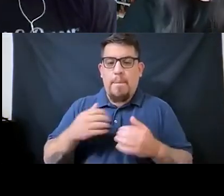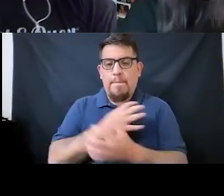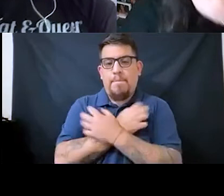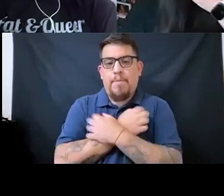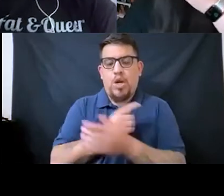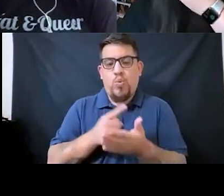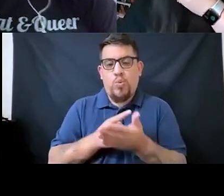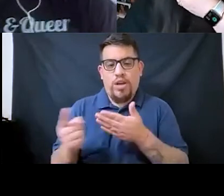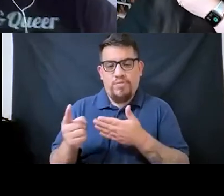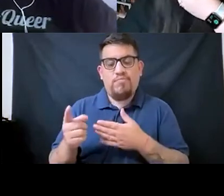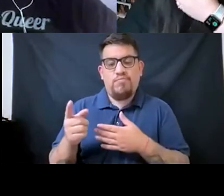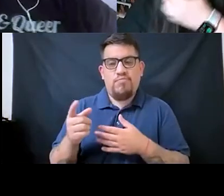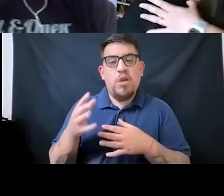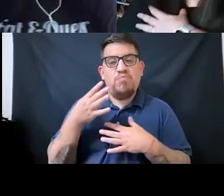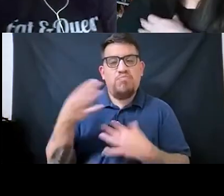interesting, I'll say.